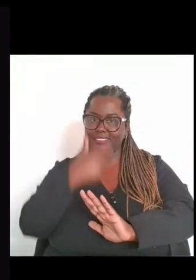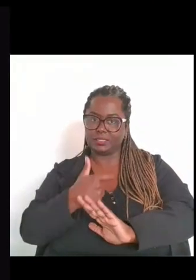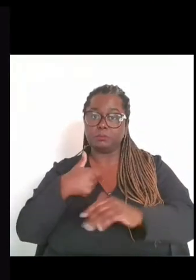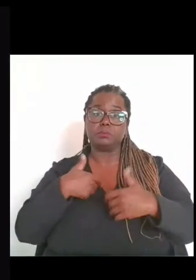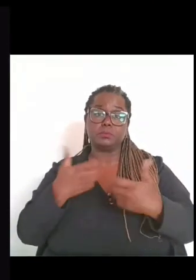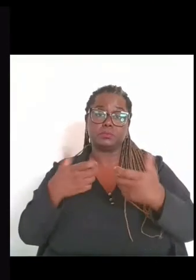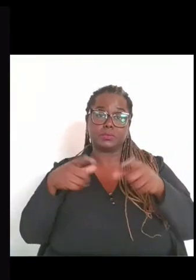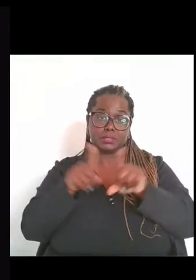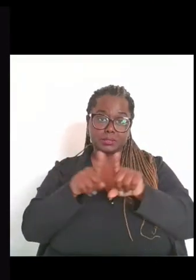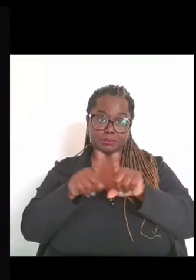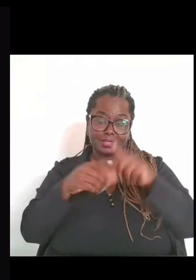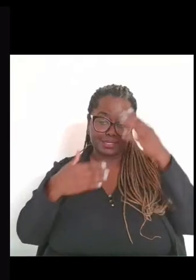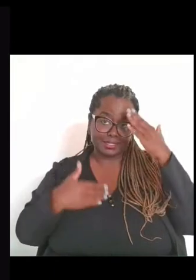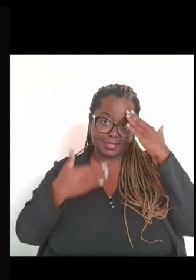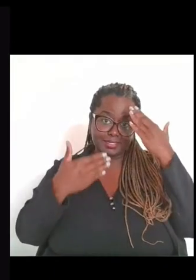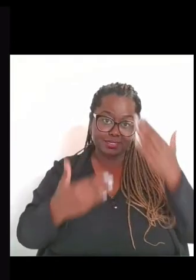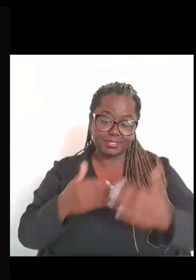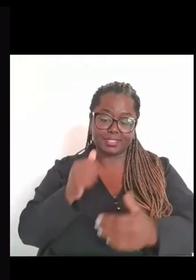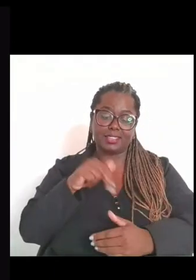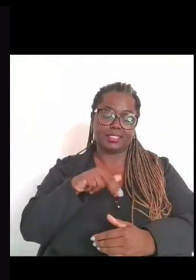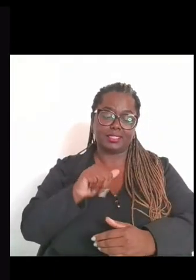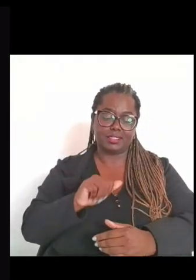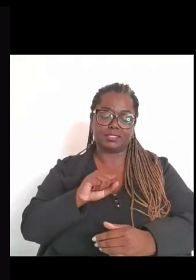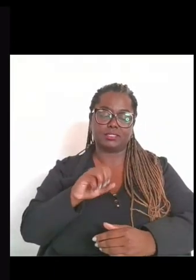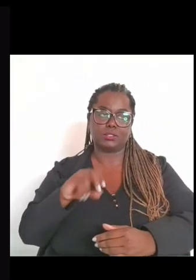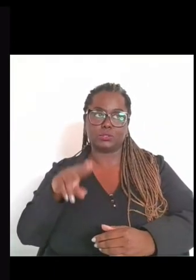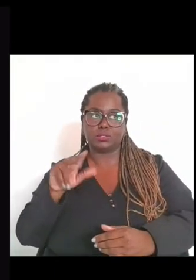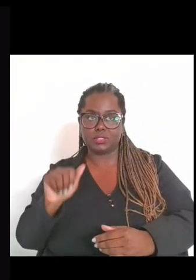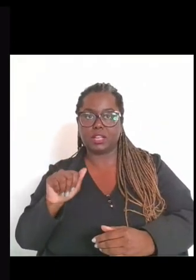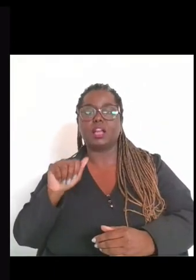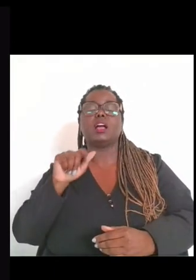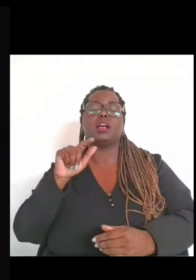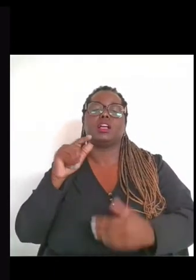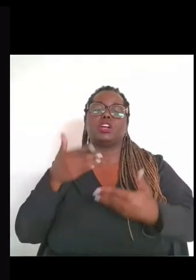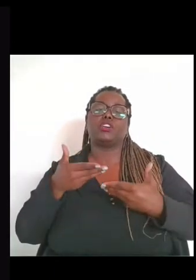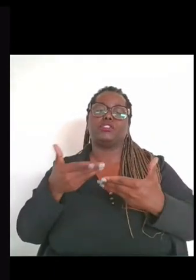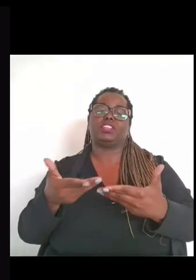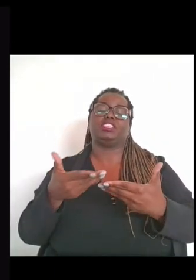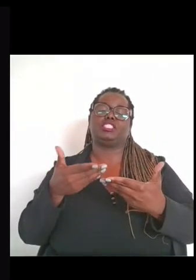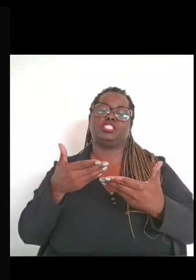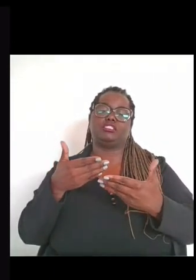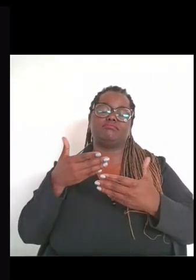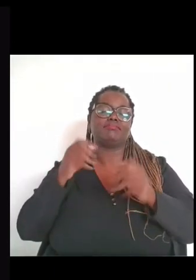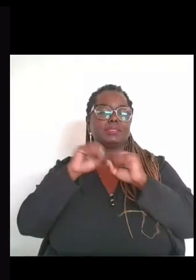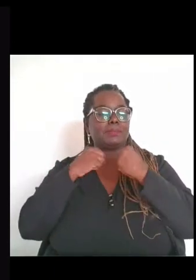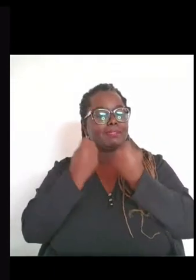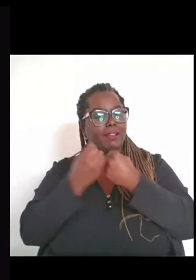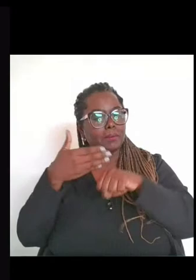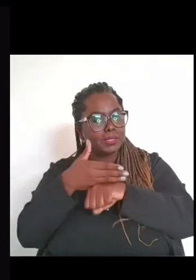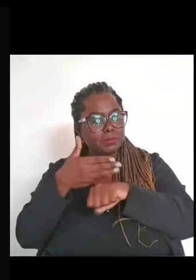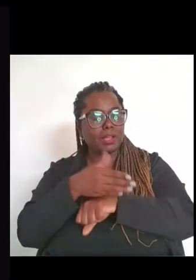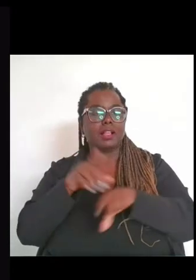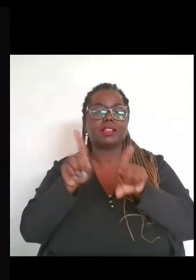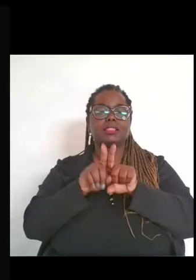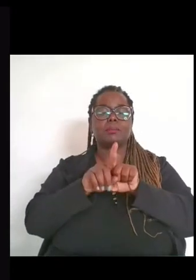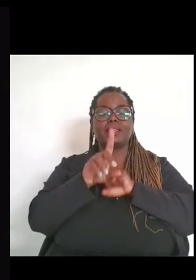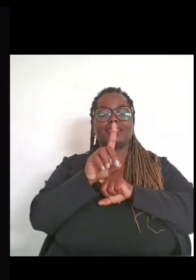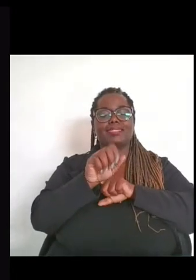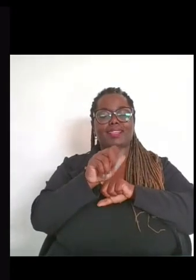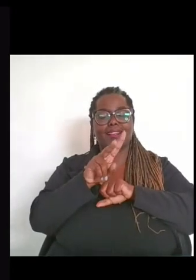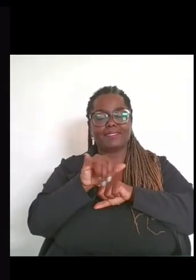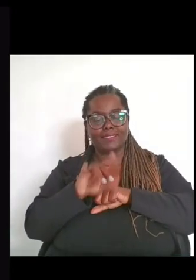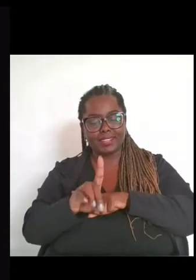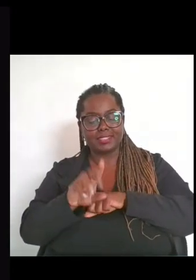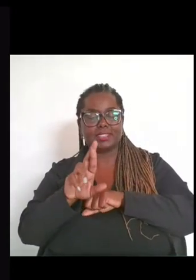invitation to the seminar um David Ribeiro Andrei mesquitec Carlos Enrique for the support and